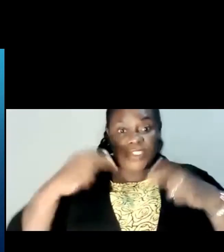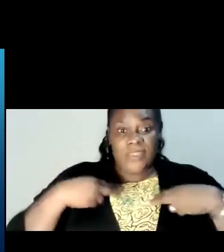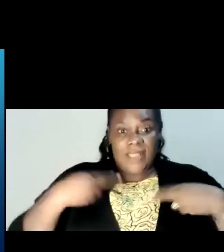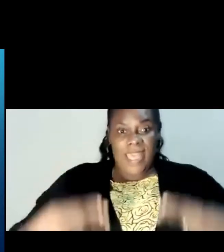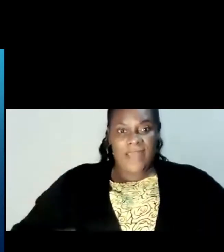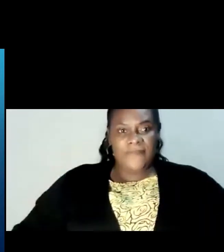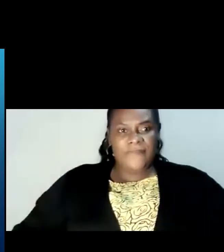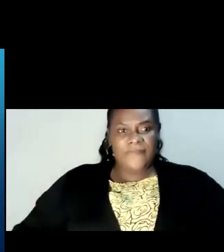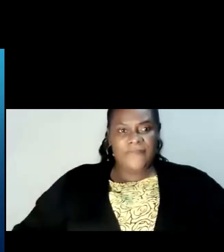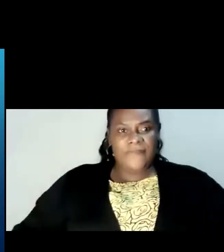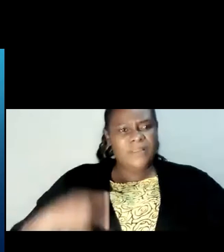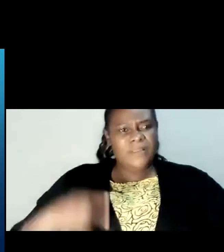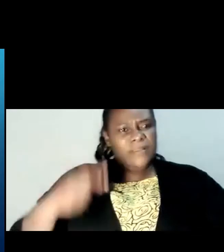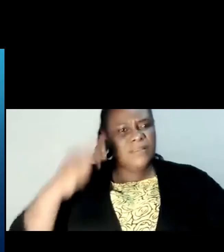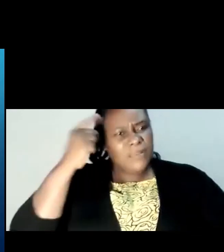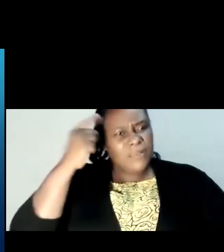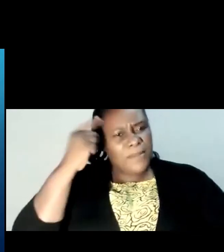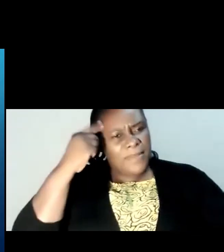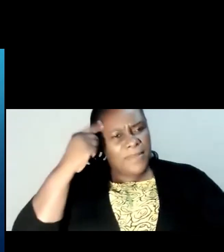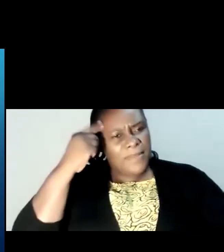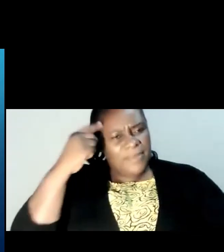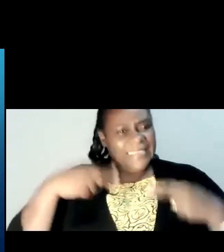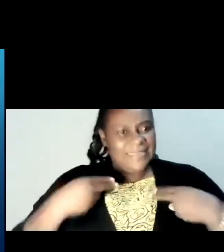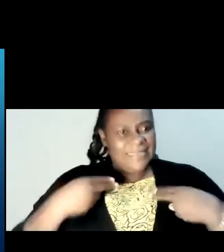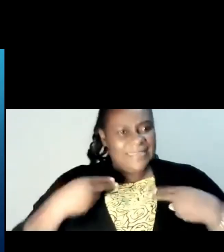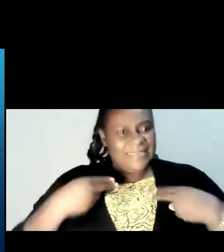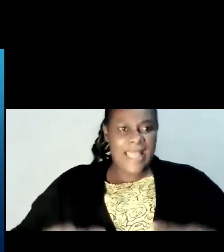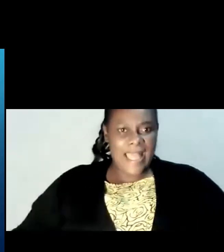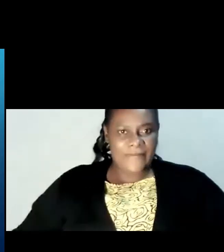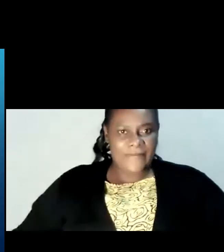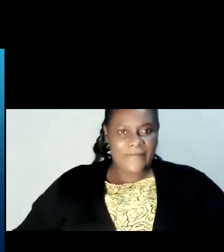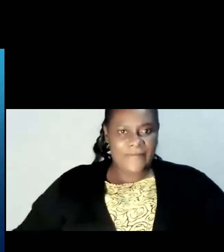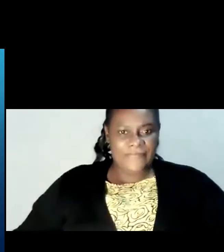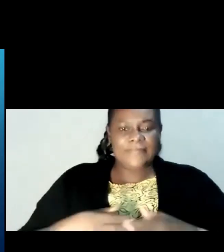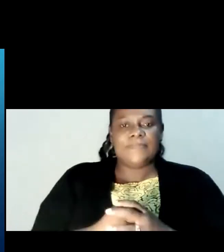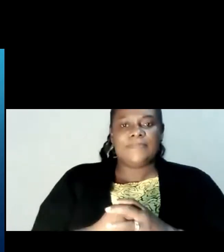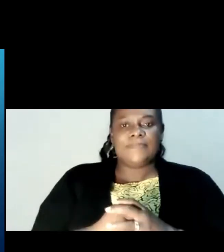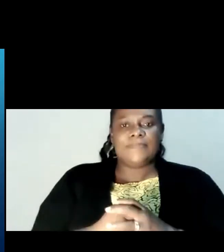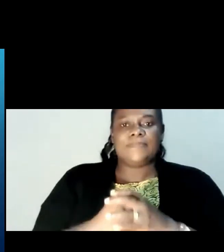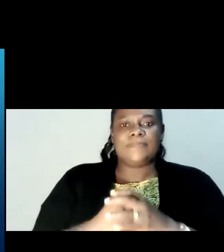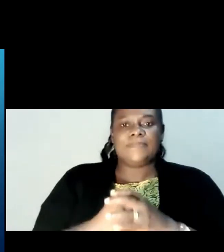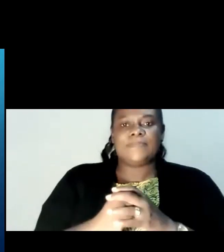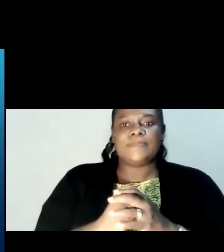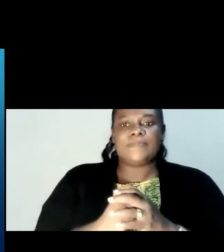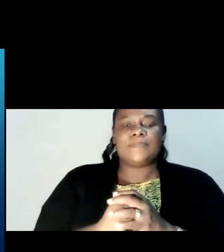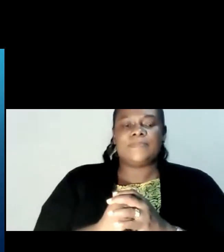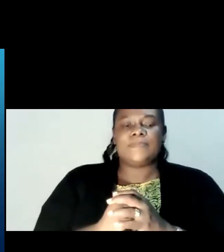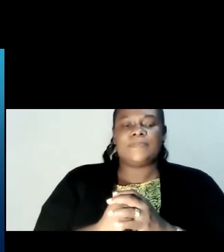in keeping with the World Health Organization's definition of health.